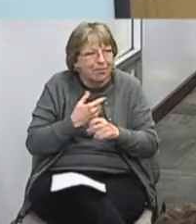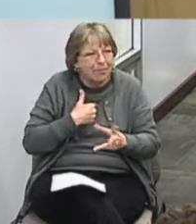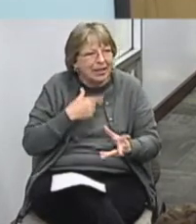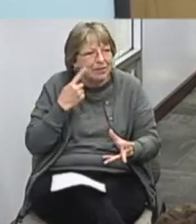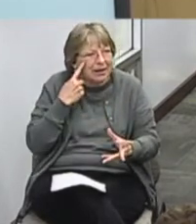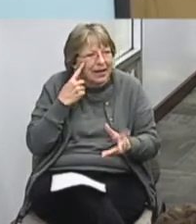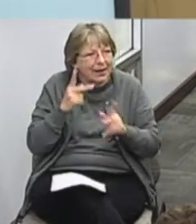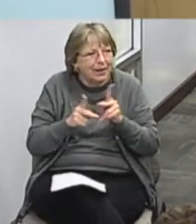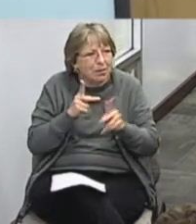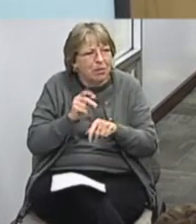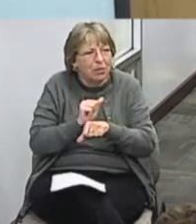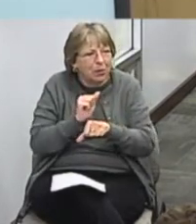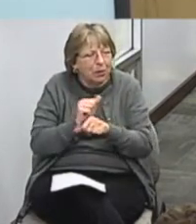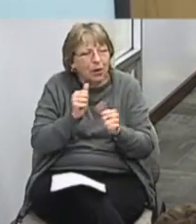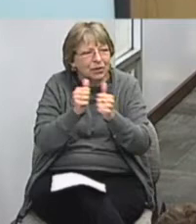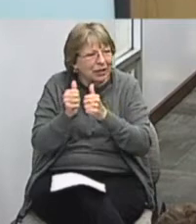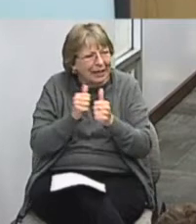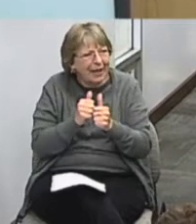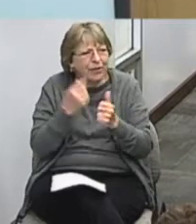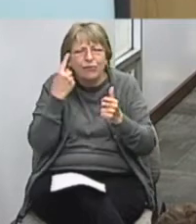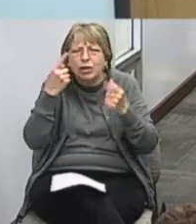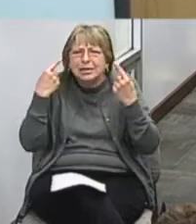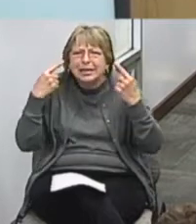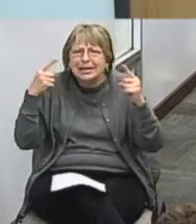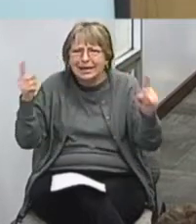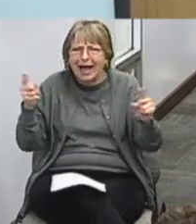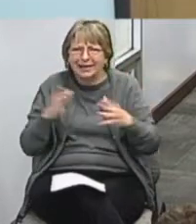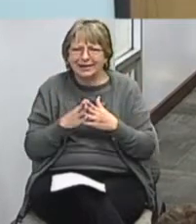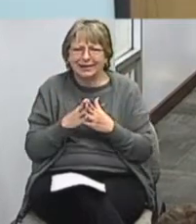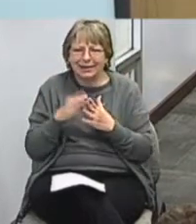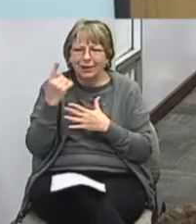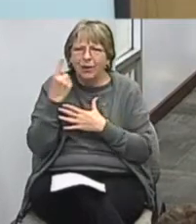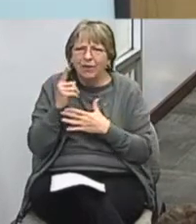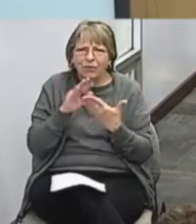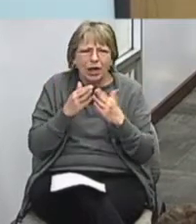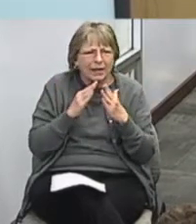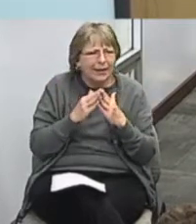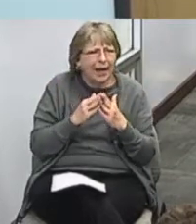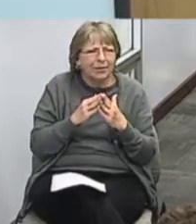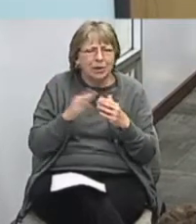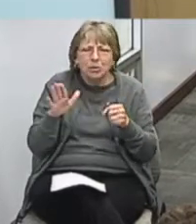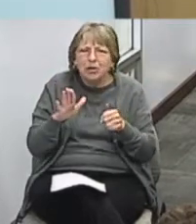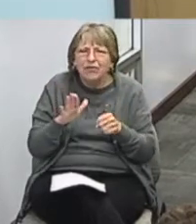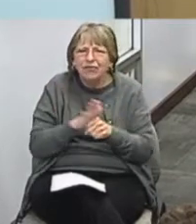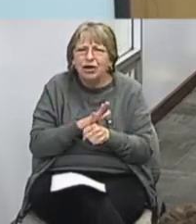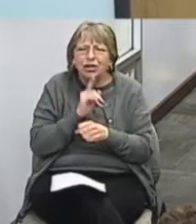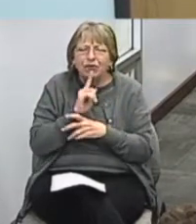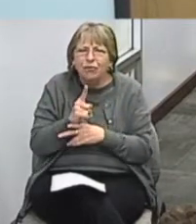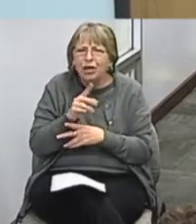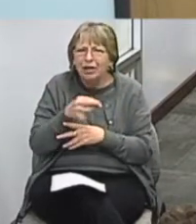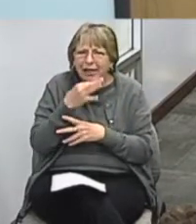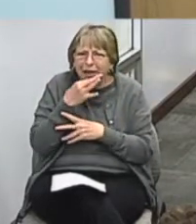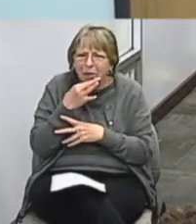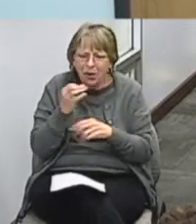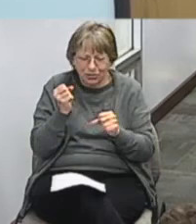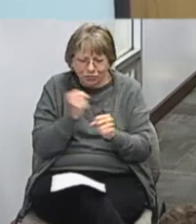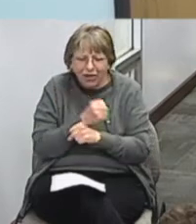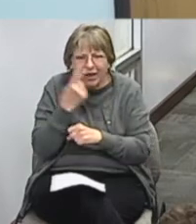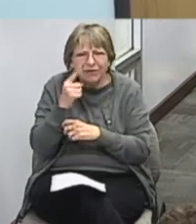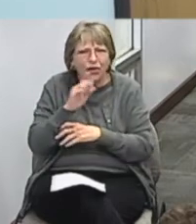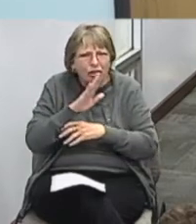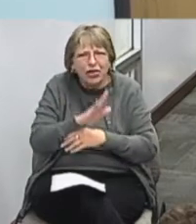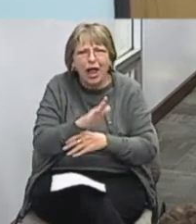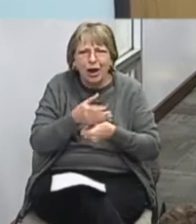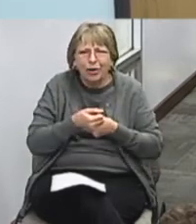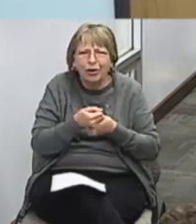people that work together to achieve great things. A town that I've found to be full of real heroes fighting for their own causes, and a place that can